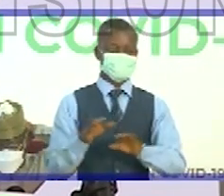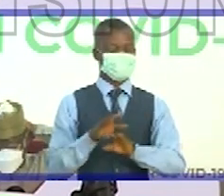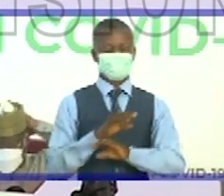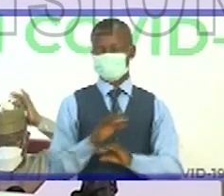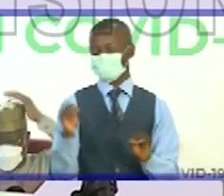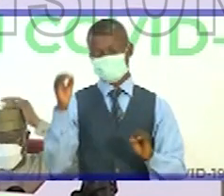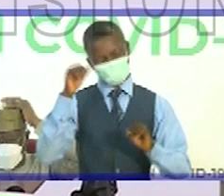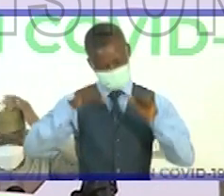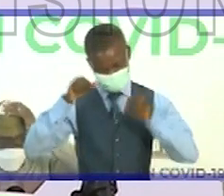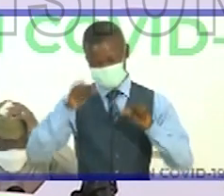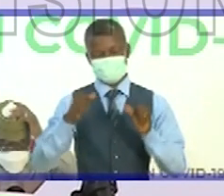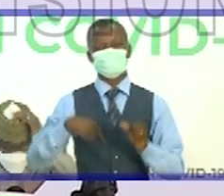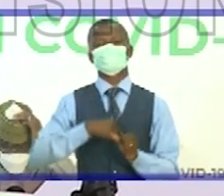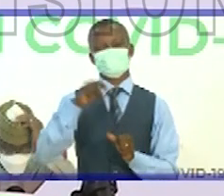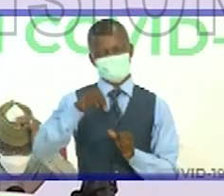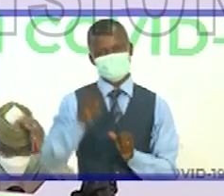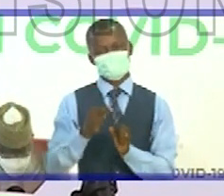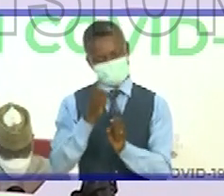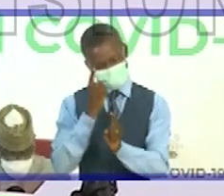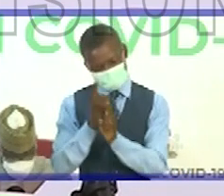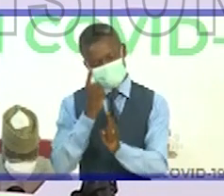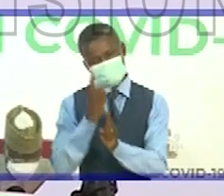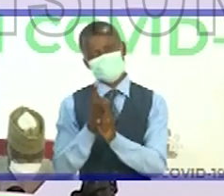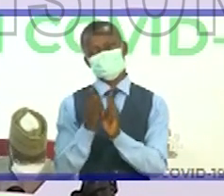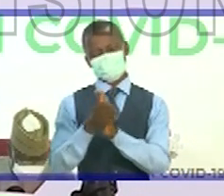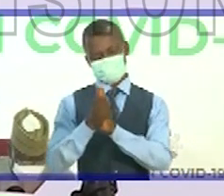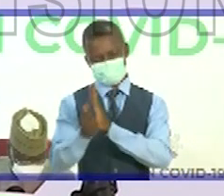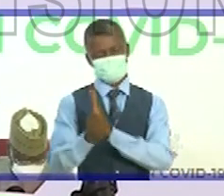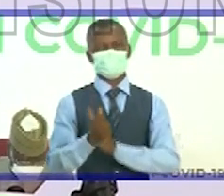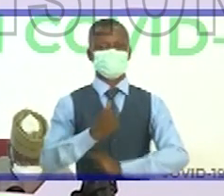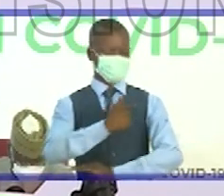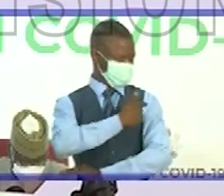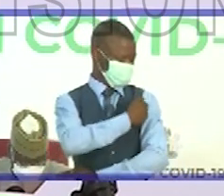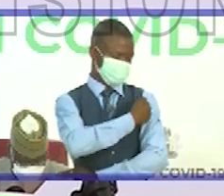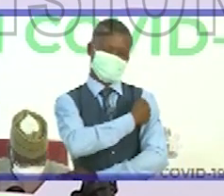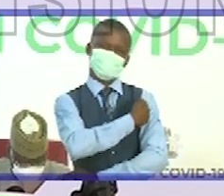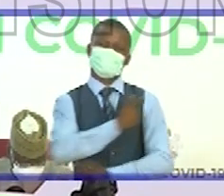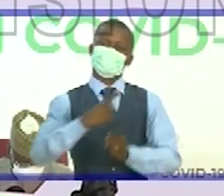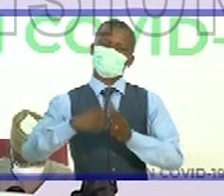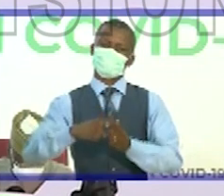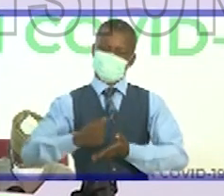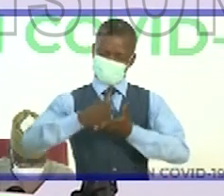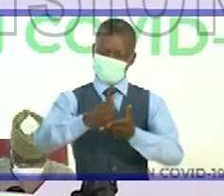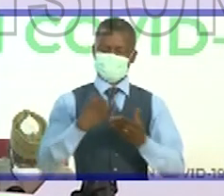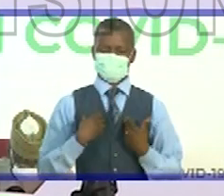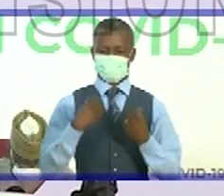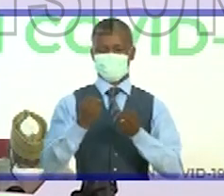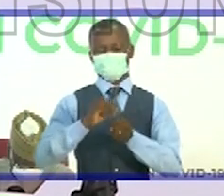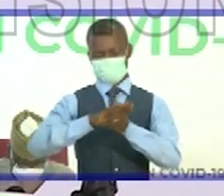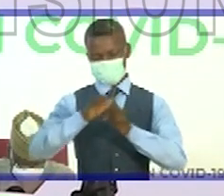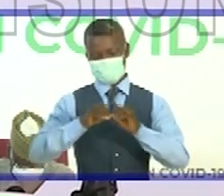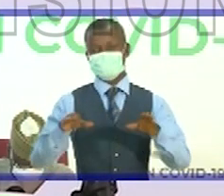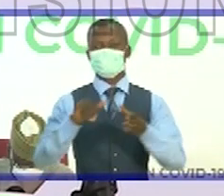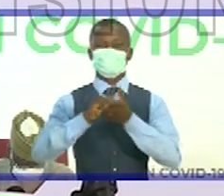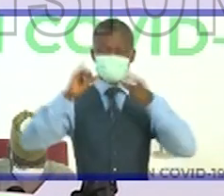that we need a safe, effective vaccine to halt the spread of this virus, and this is really the focus of the